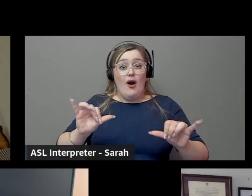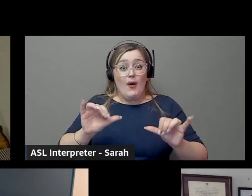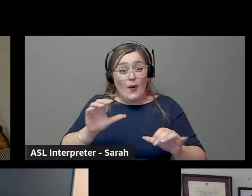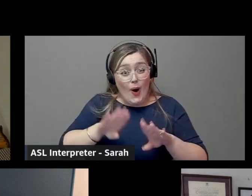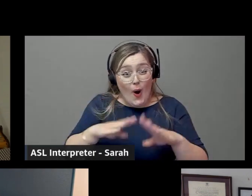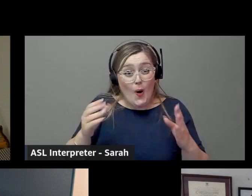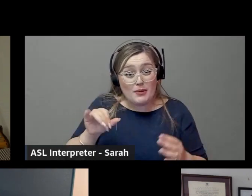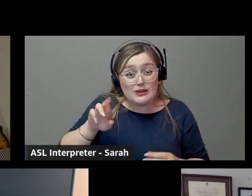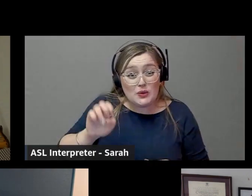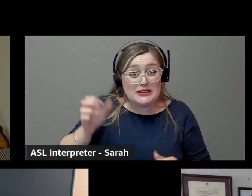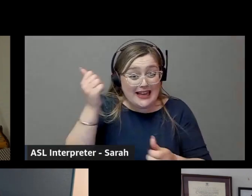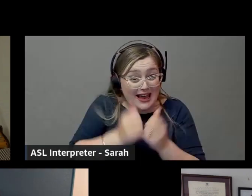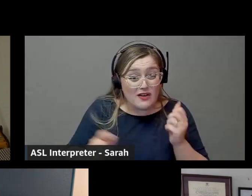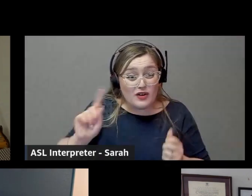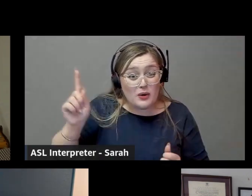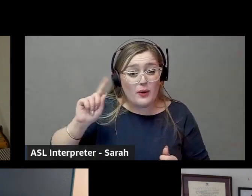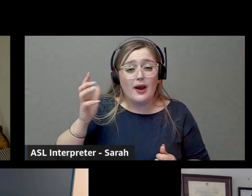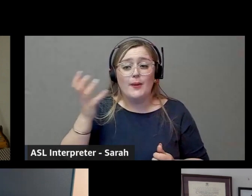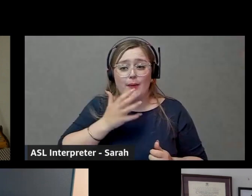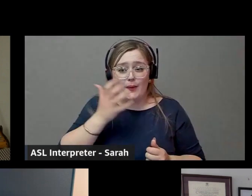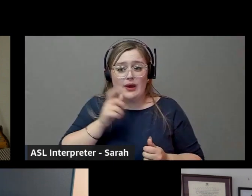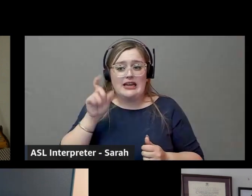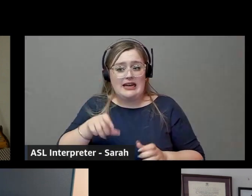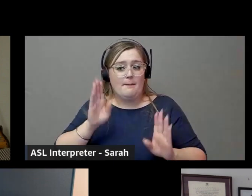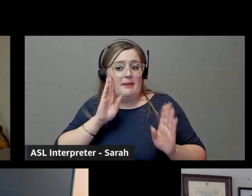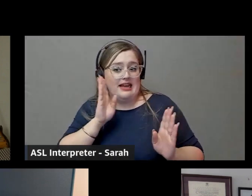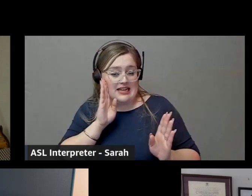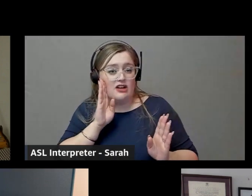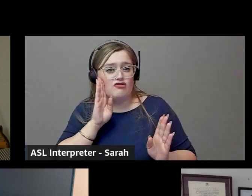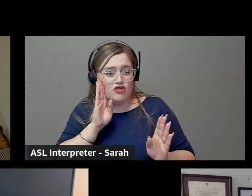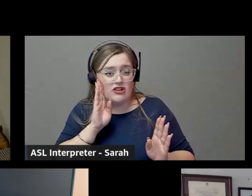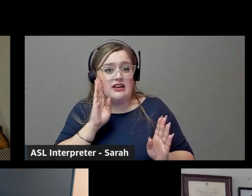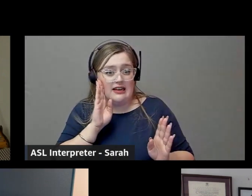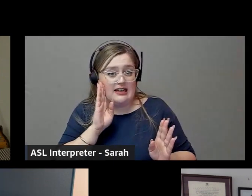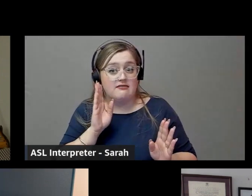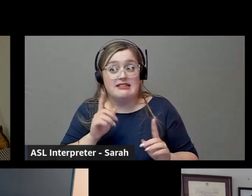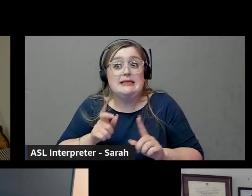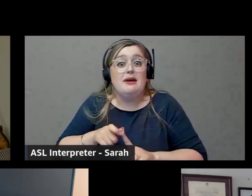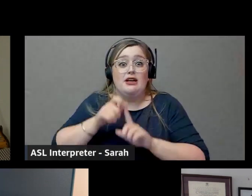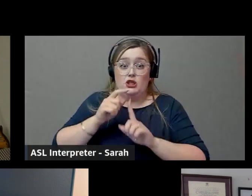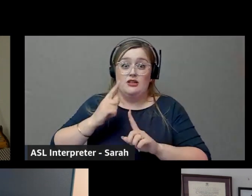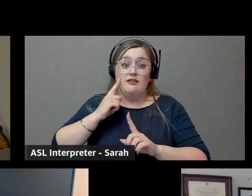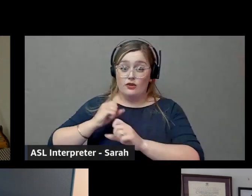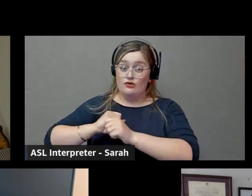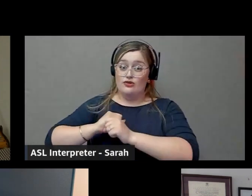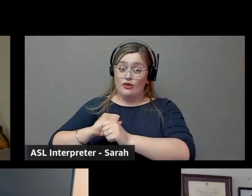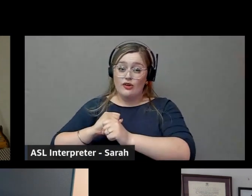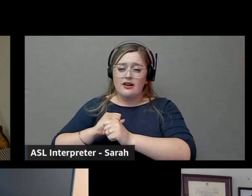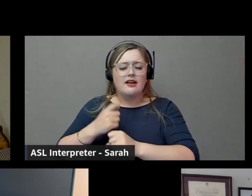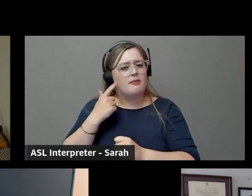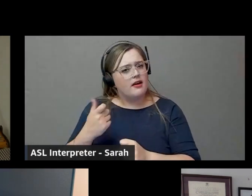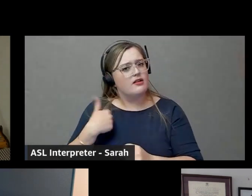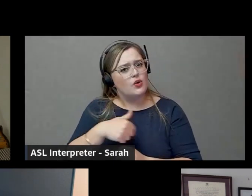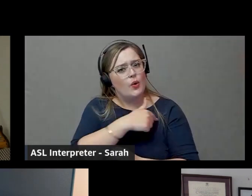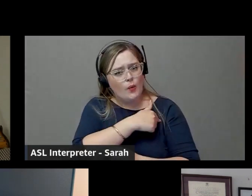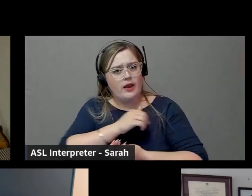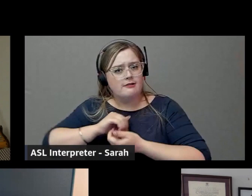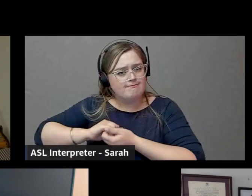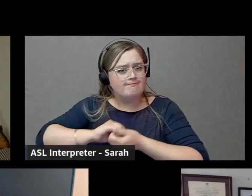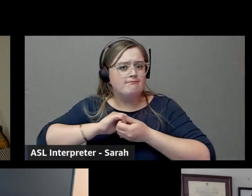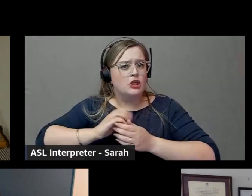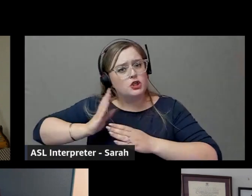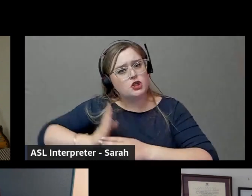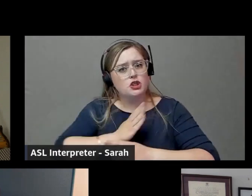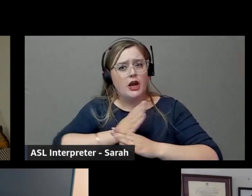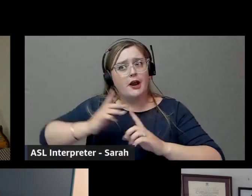to be paying attention to it, particularly from a security perspective. Because again, we have that shared destiny, and when there's a